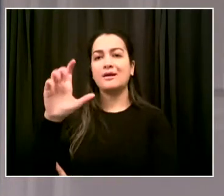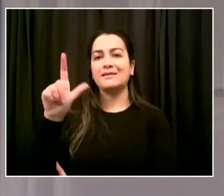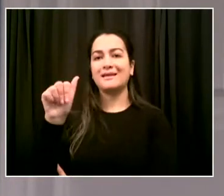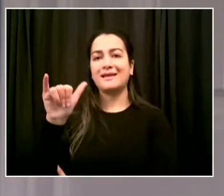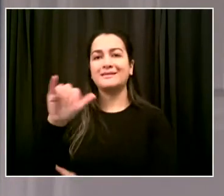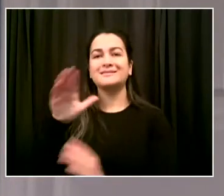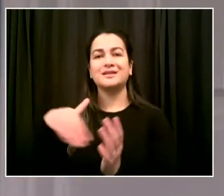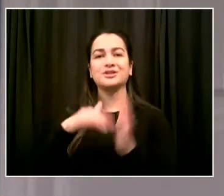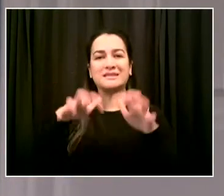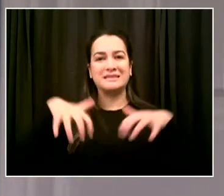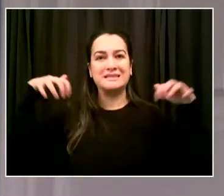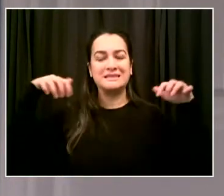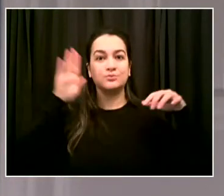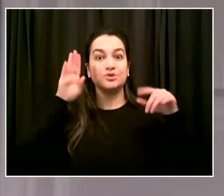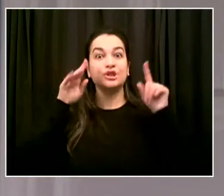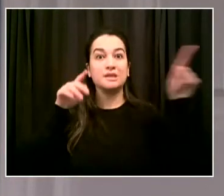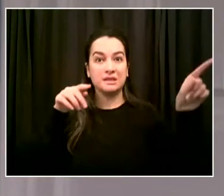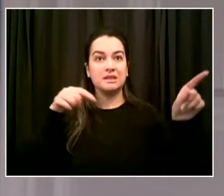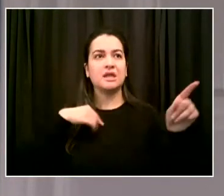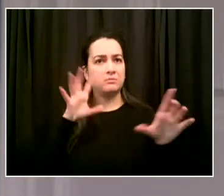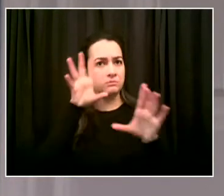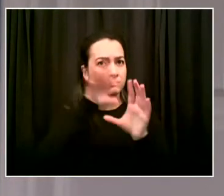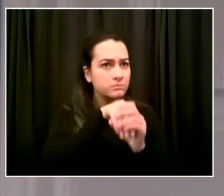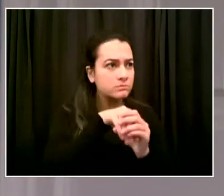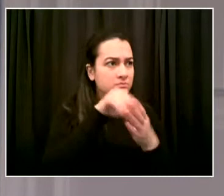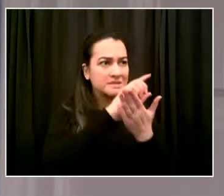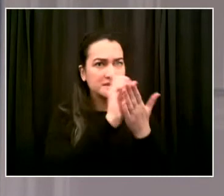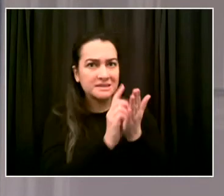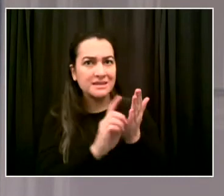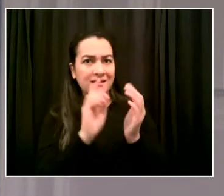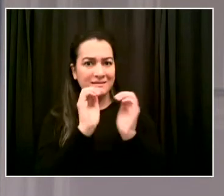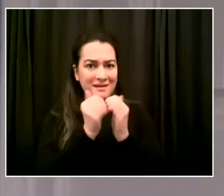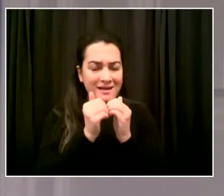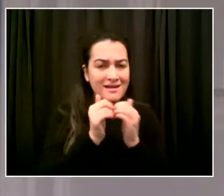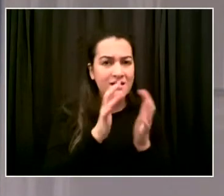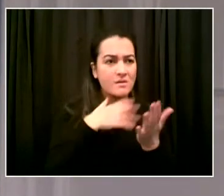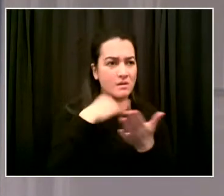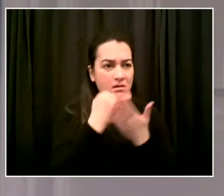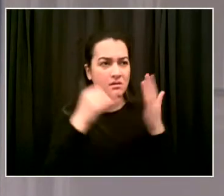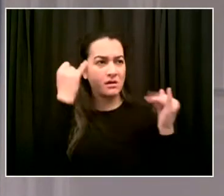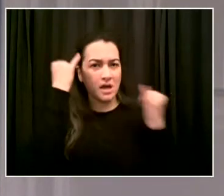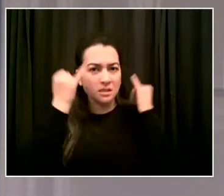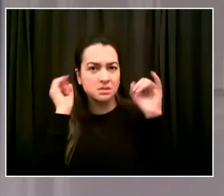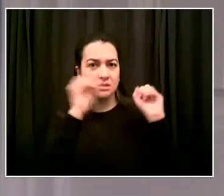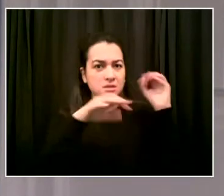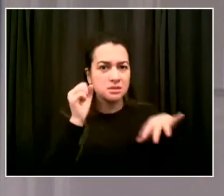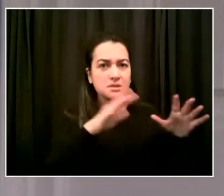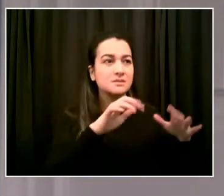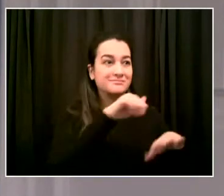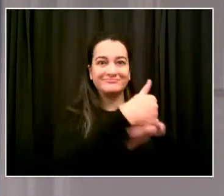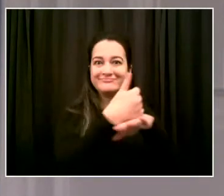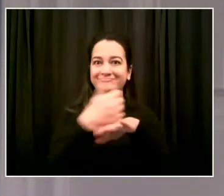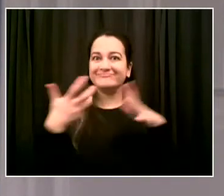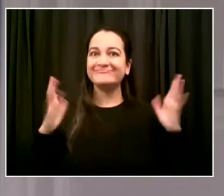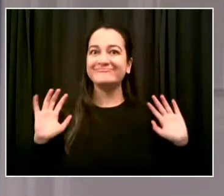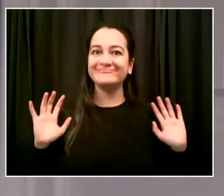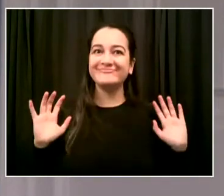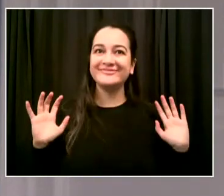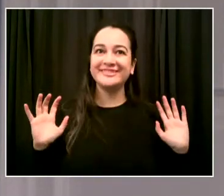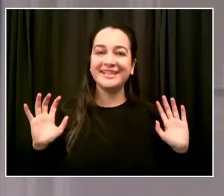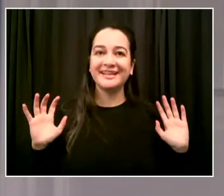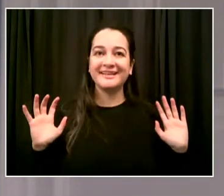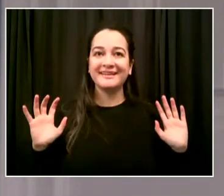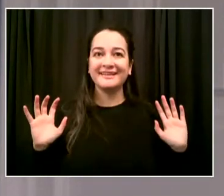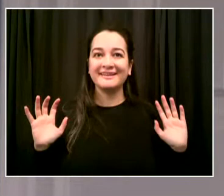having transportation choices firsthand as a Rockaways resident in the aftermath of Superstorm Sandy. I believe